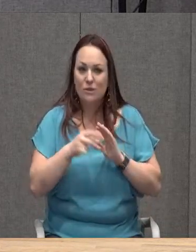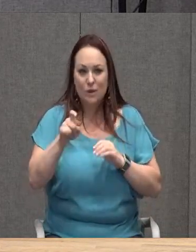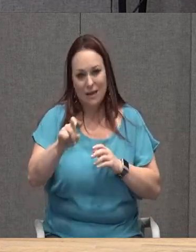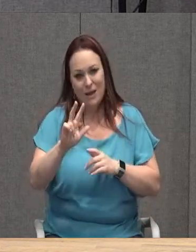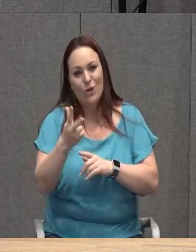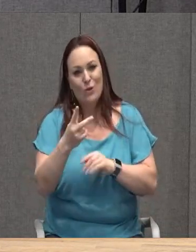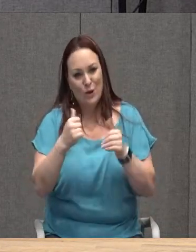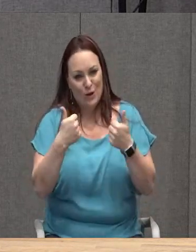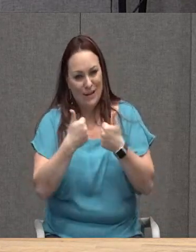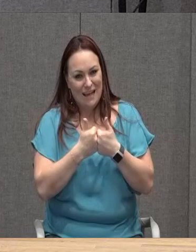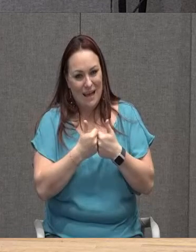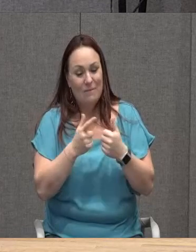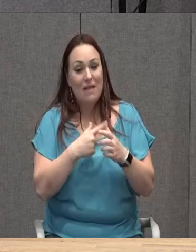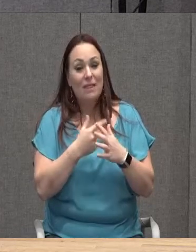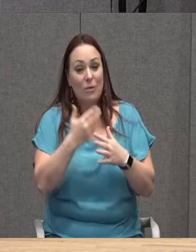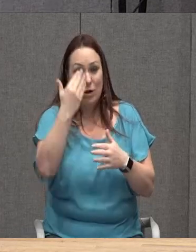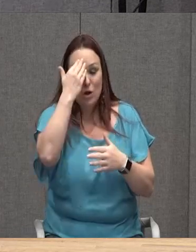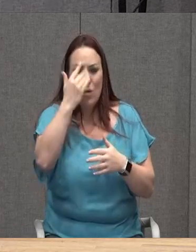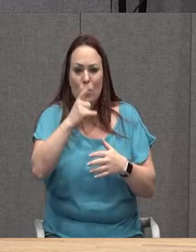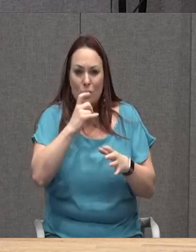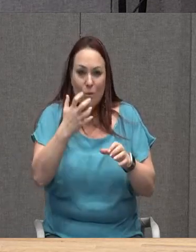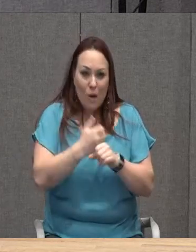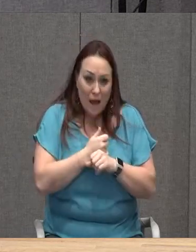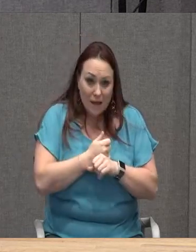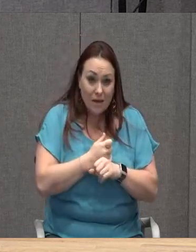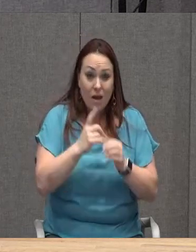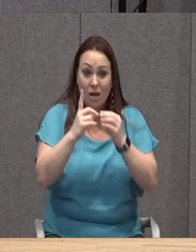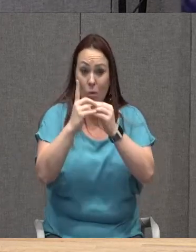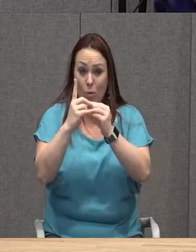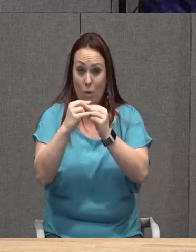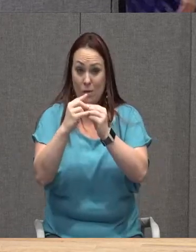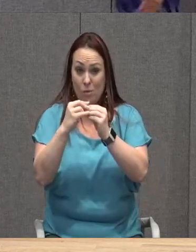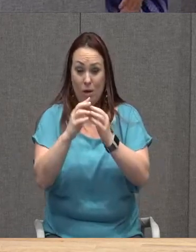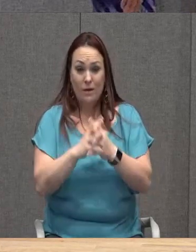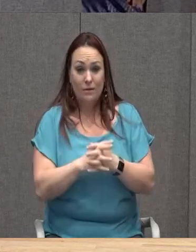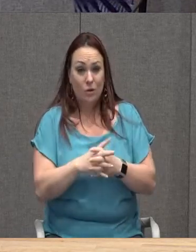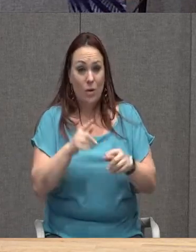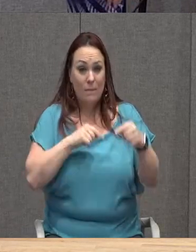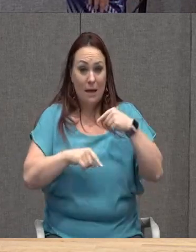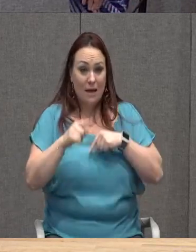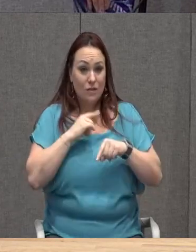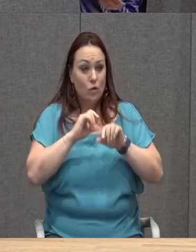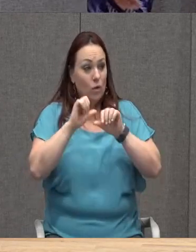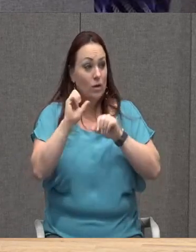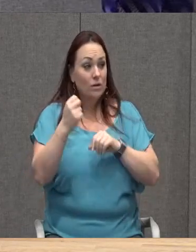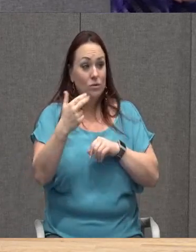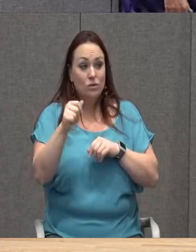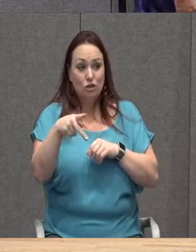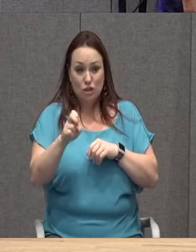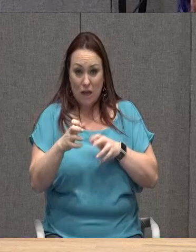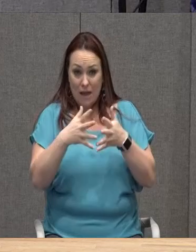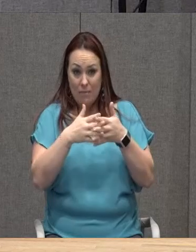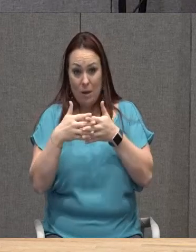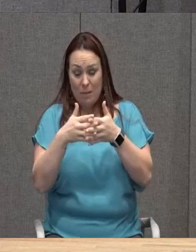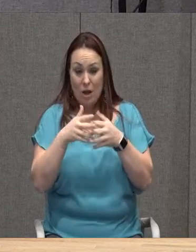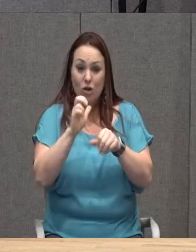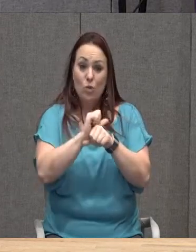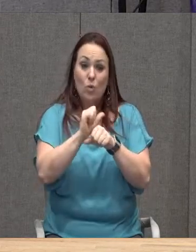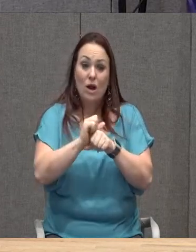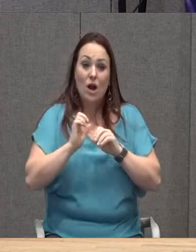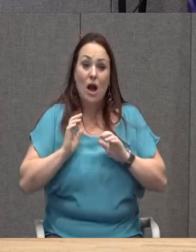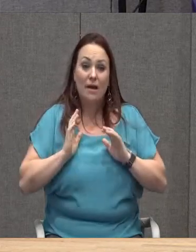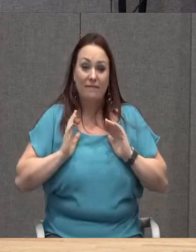we know who our winner is. So we're going to do one more. It's going to go back to a game from Shape America. It's going to work on fitness. It's